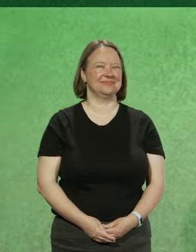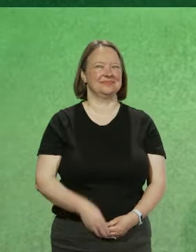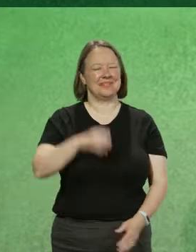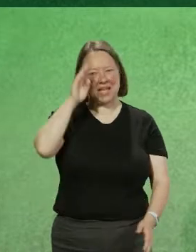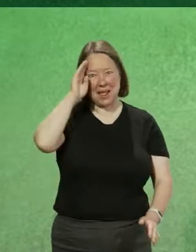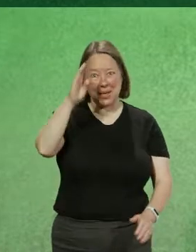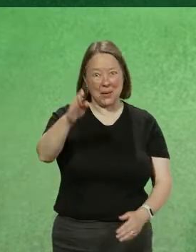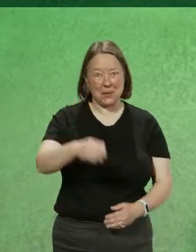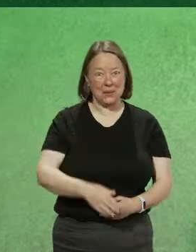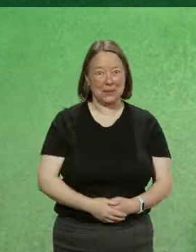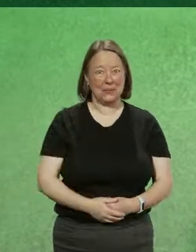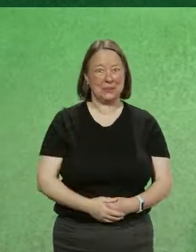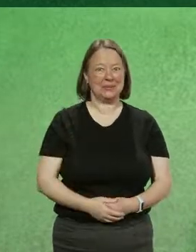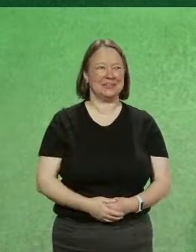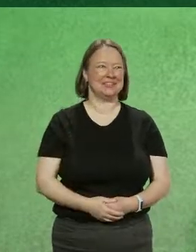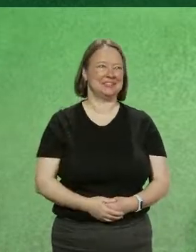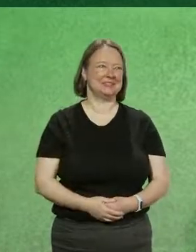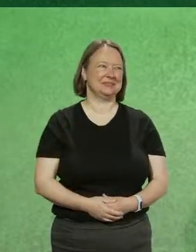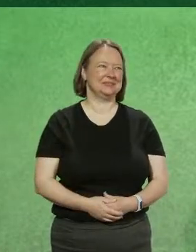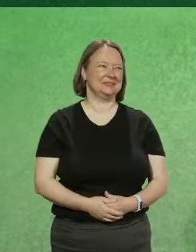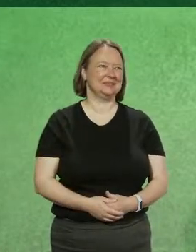Hello.